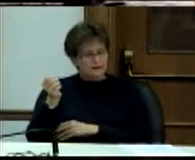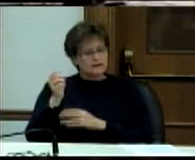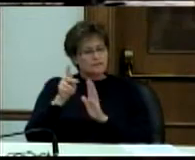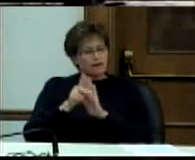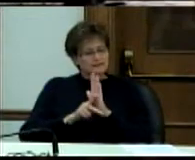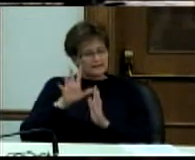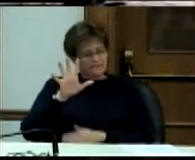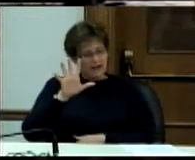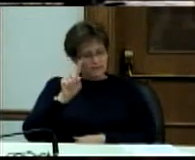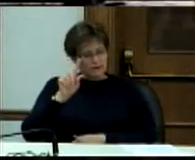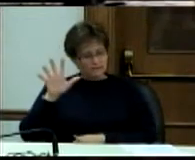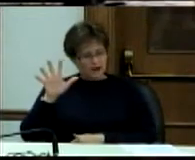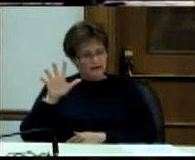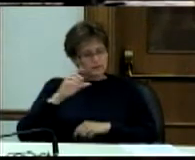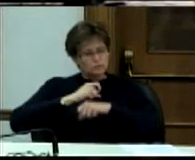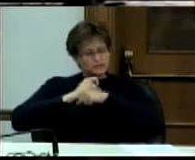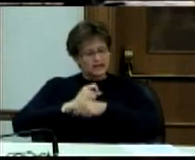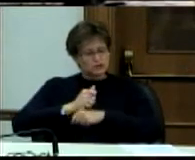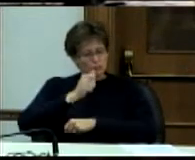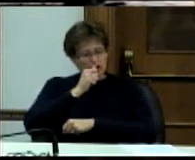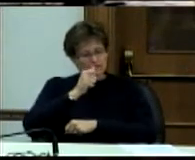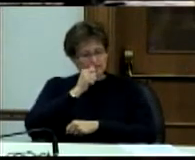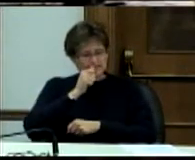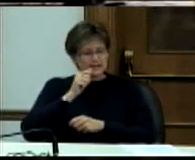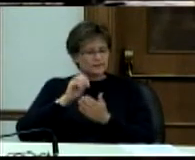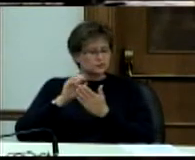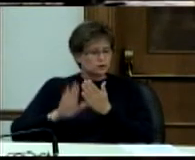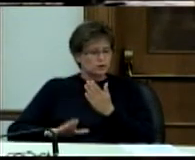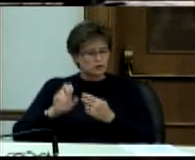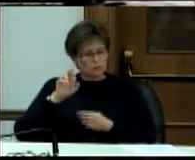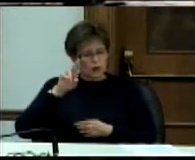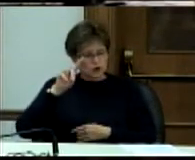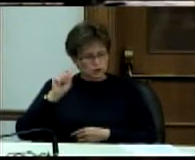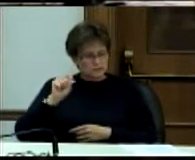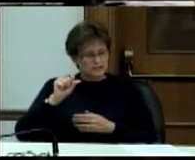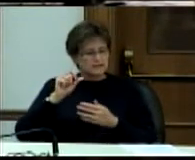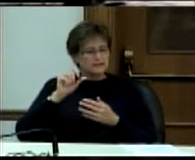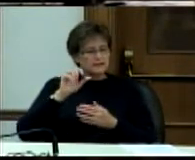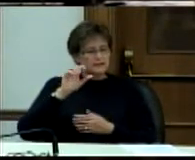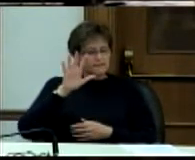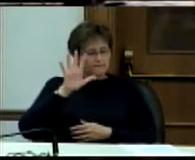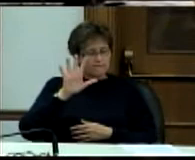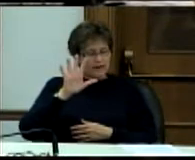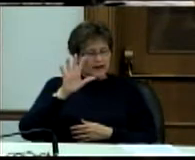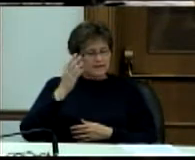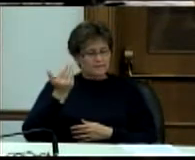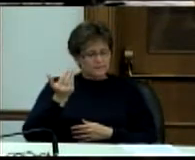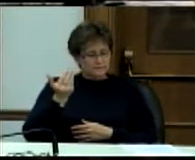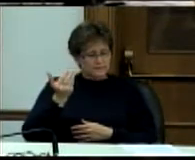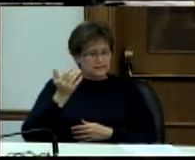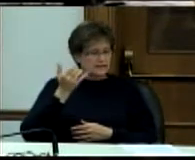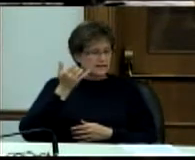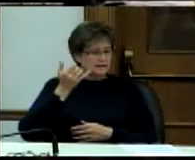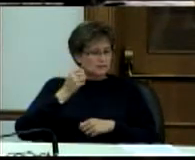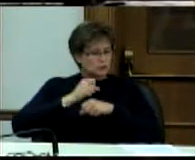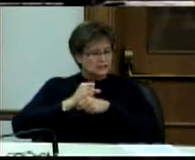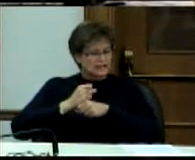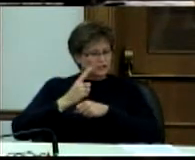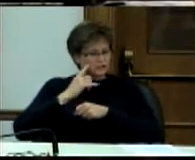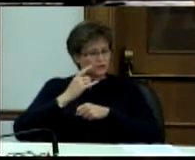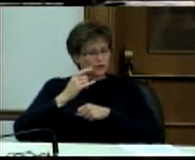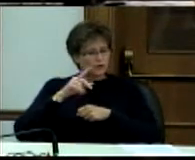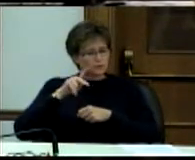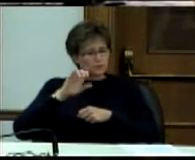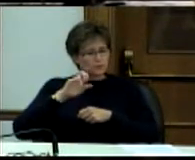and Equipment. Policy 515, Protection and Privacy of Pupil Records. Policy 515, Form for